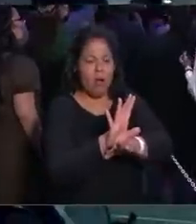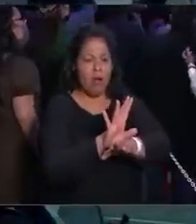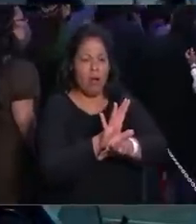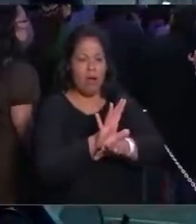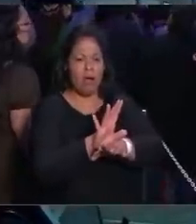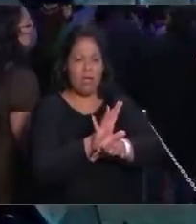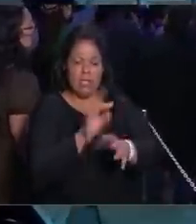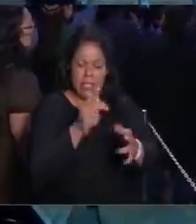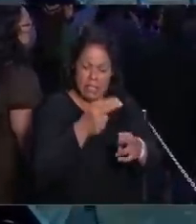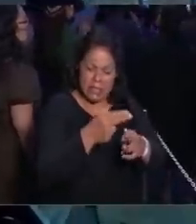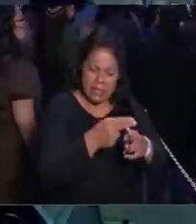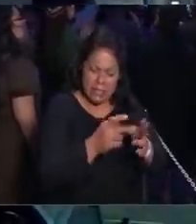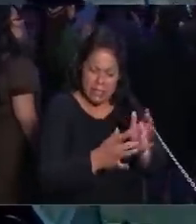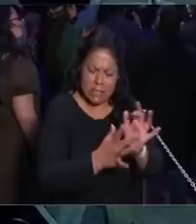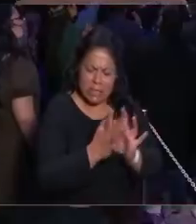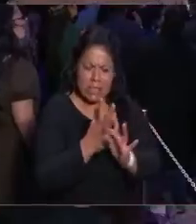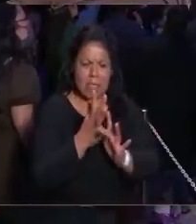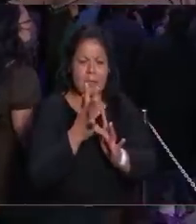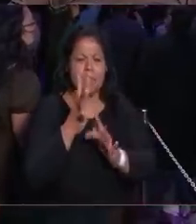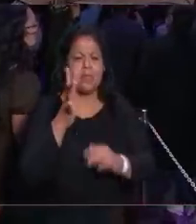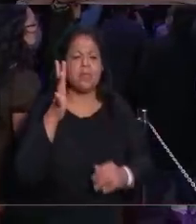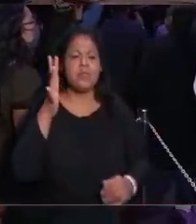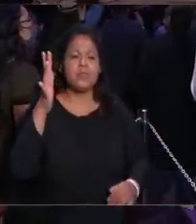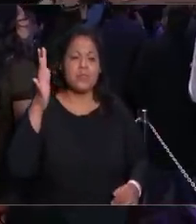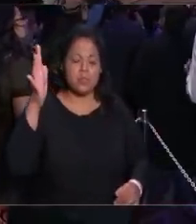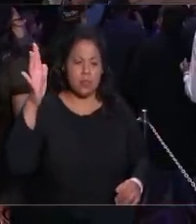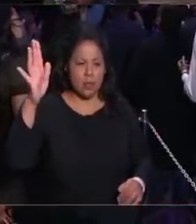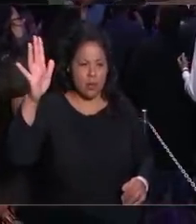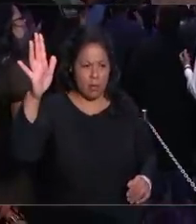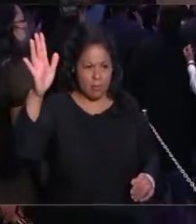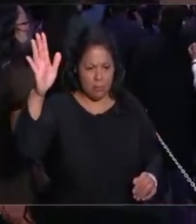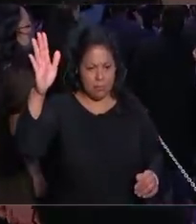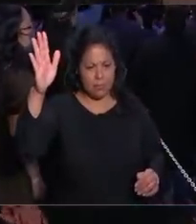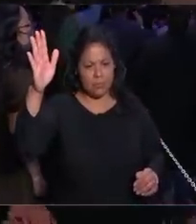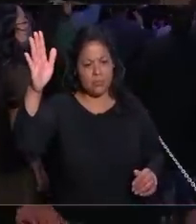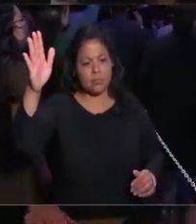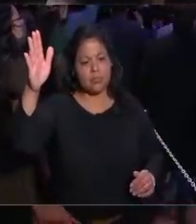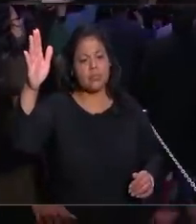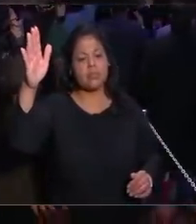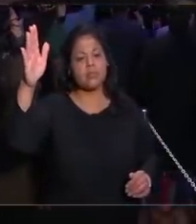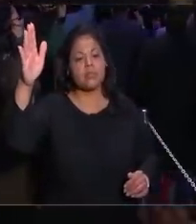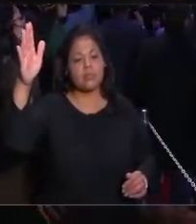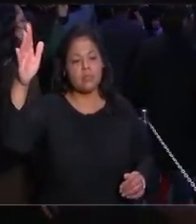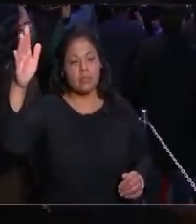nombre de Jesús. In the name of Jesus.